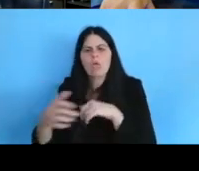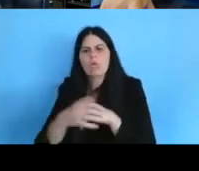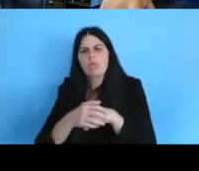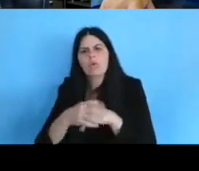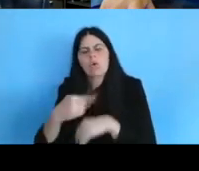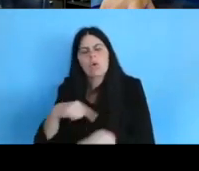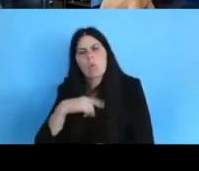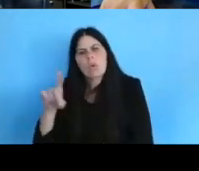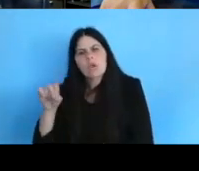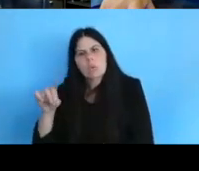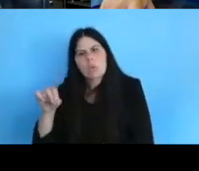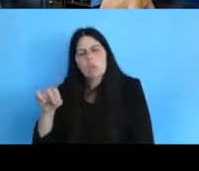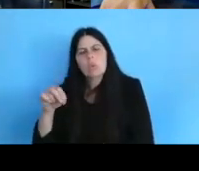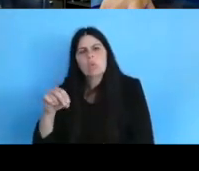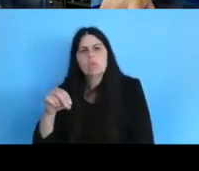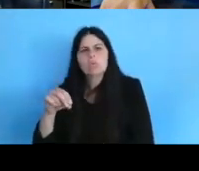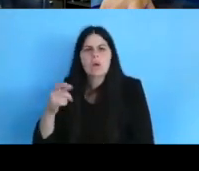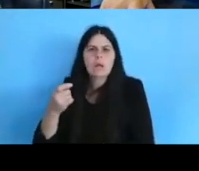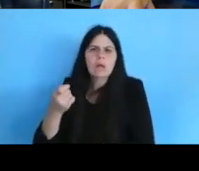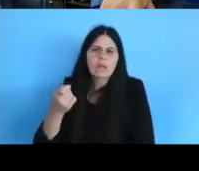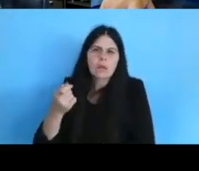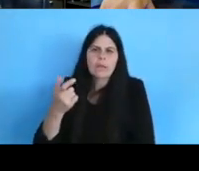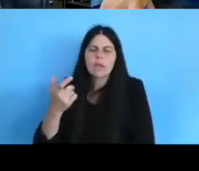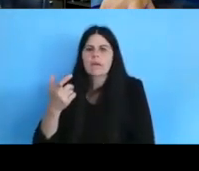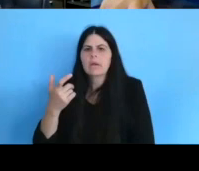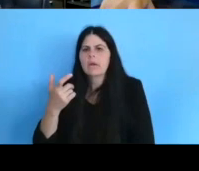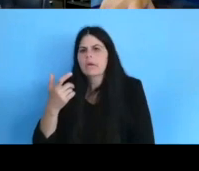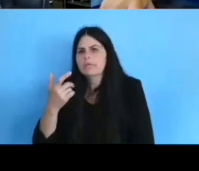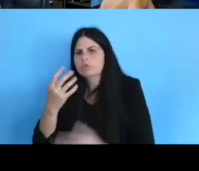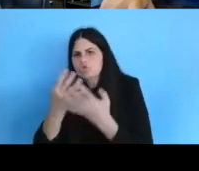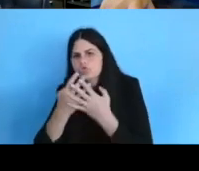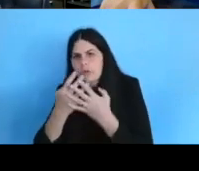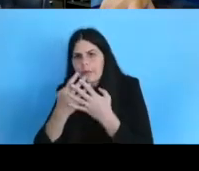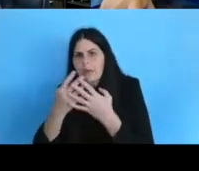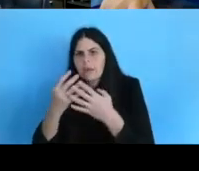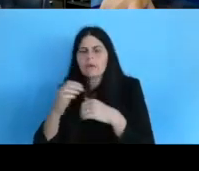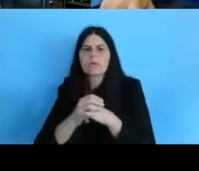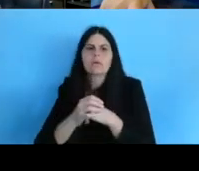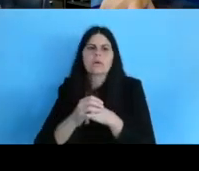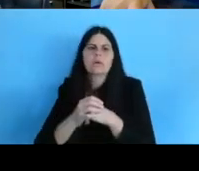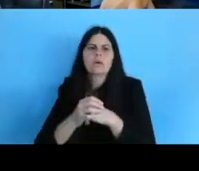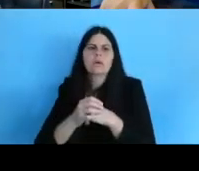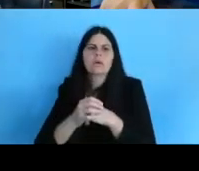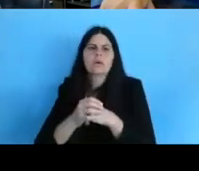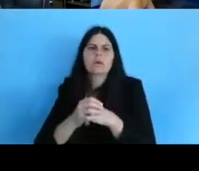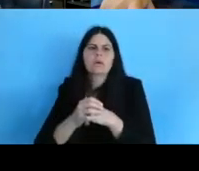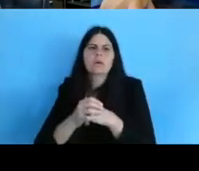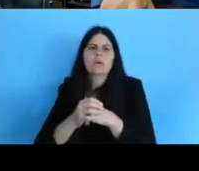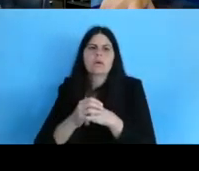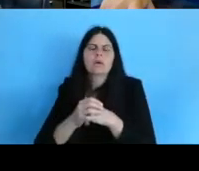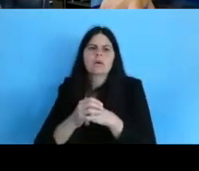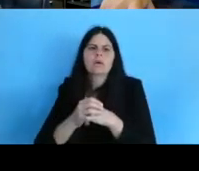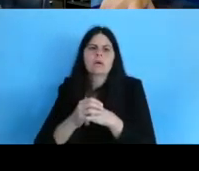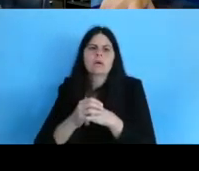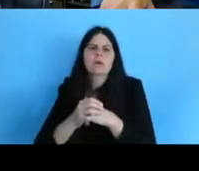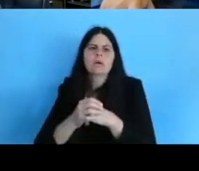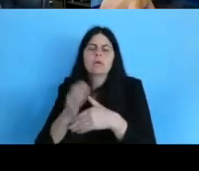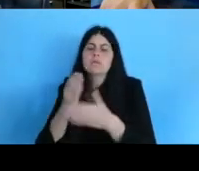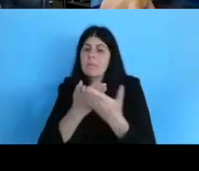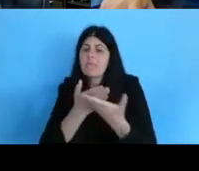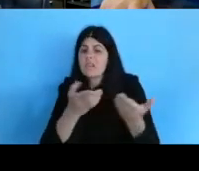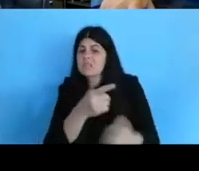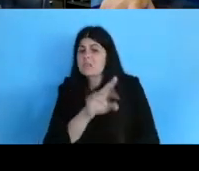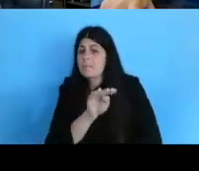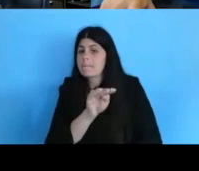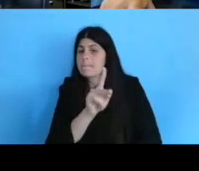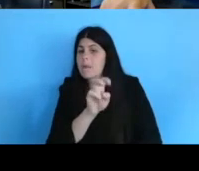do a little bit of screening. Some of the things that Mike talked about. You know, do you have